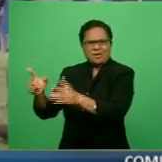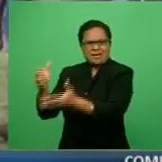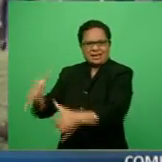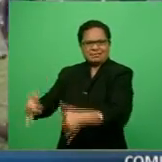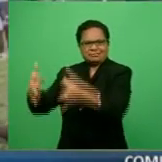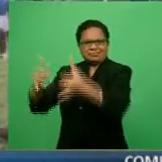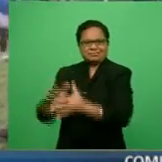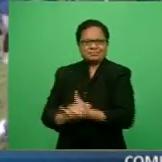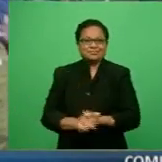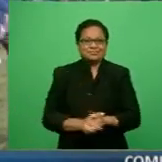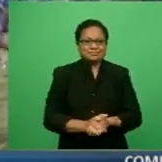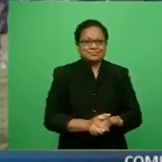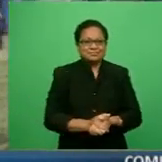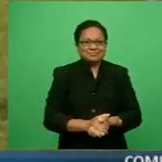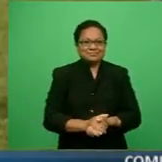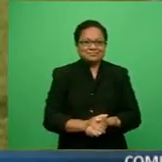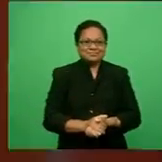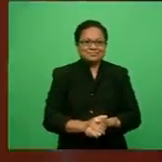break.